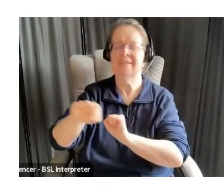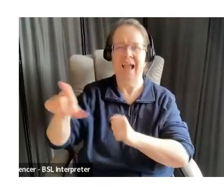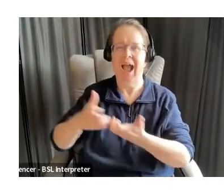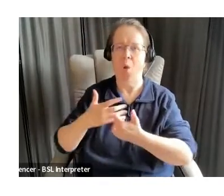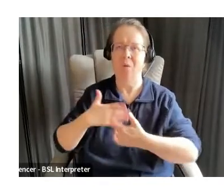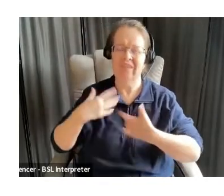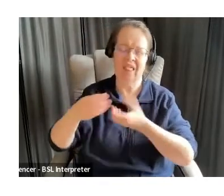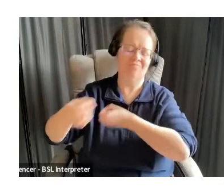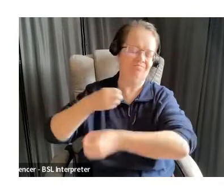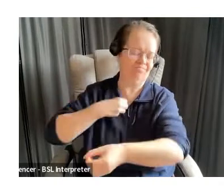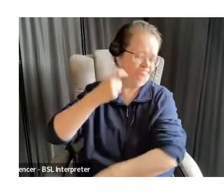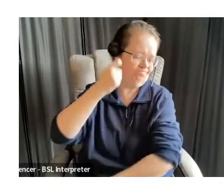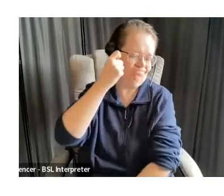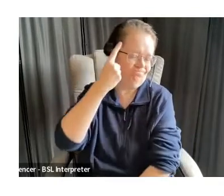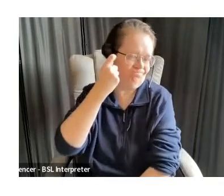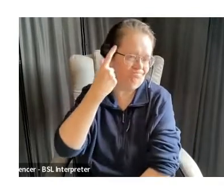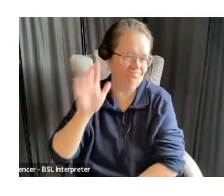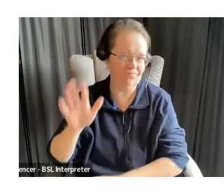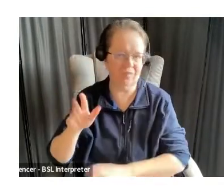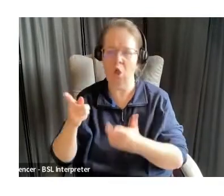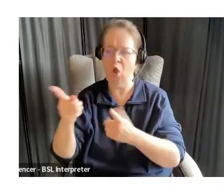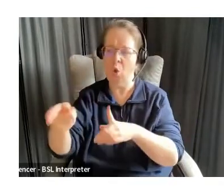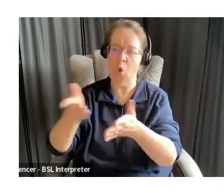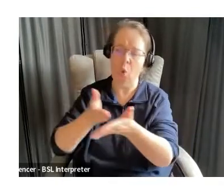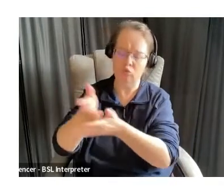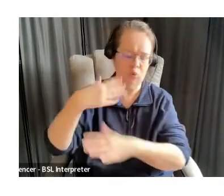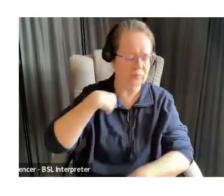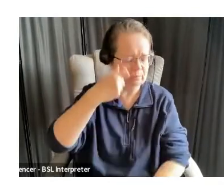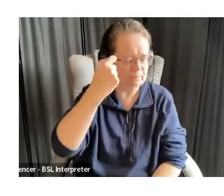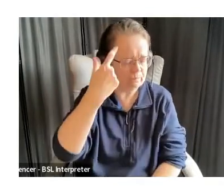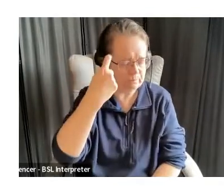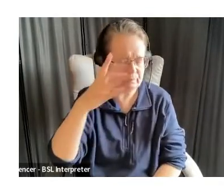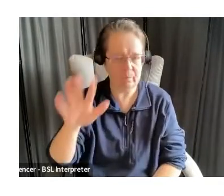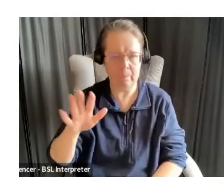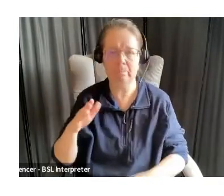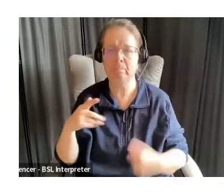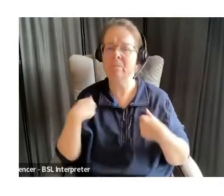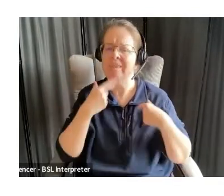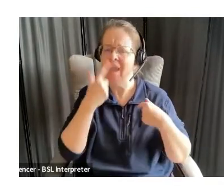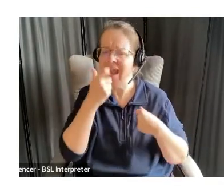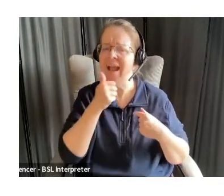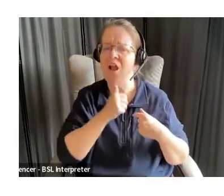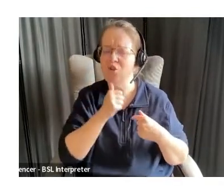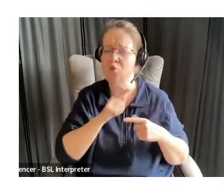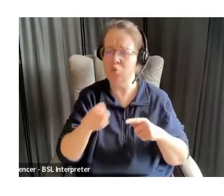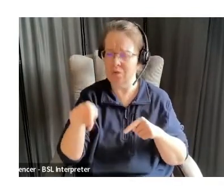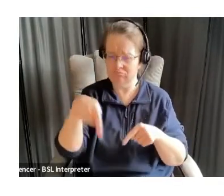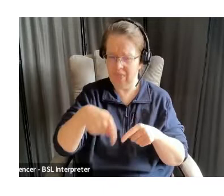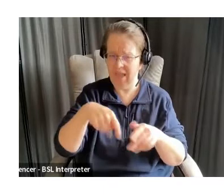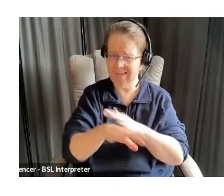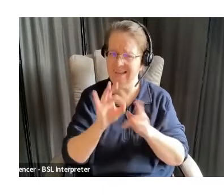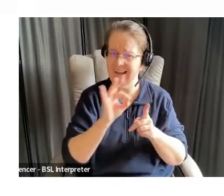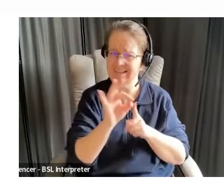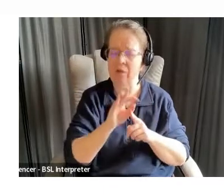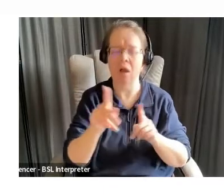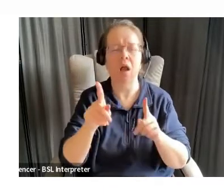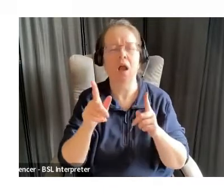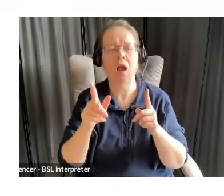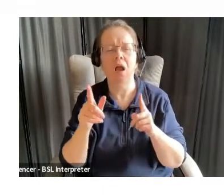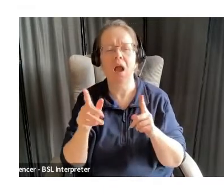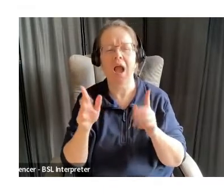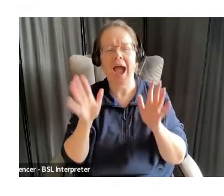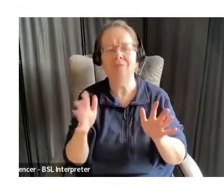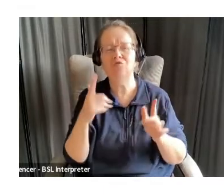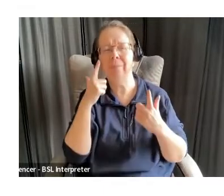feeling or, you know, what they're going through. And so I think that you can use that in your interview, but you have to be very